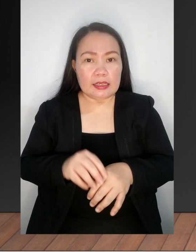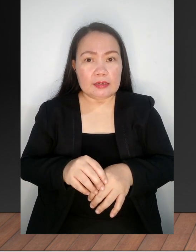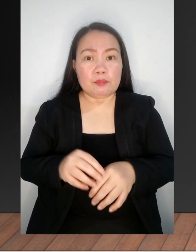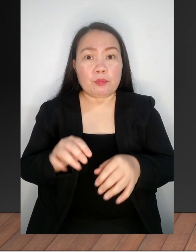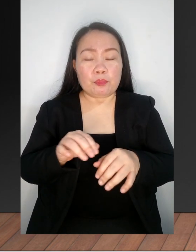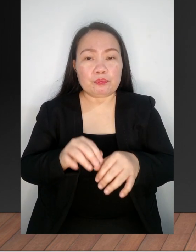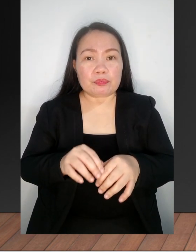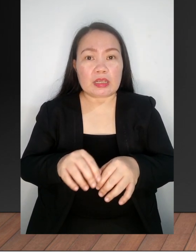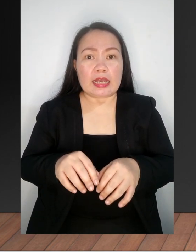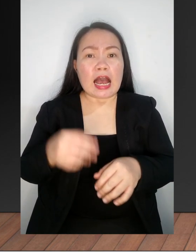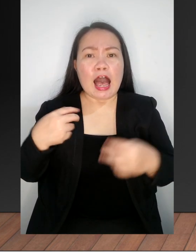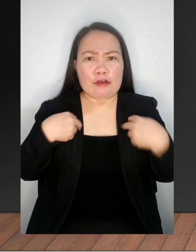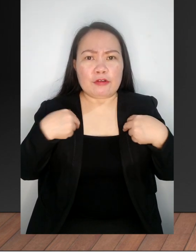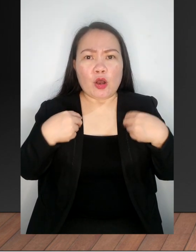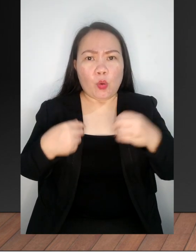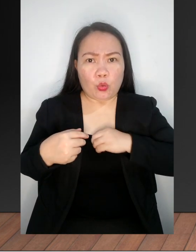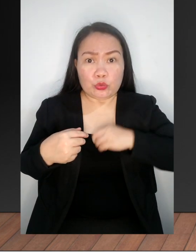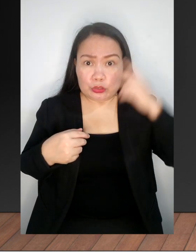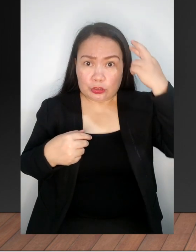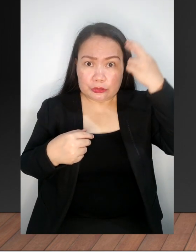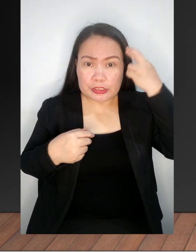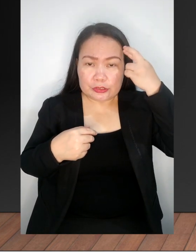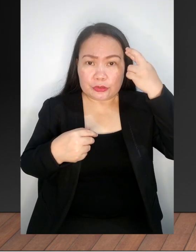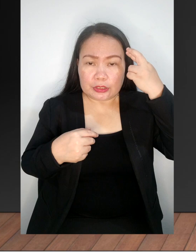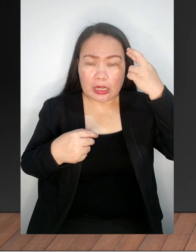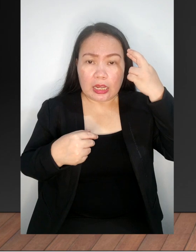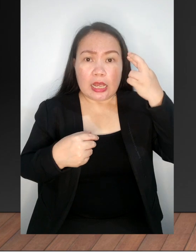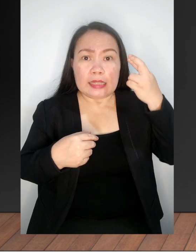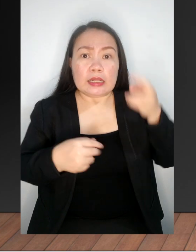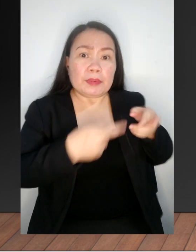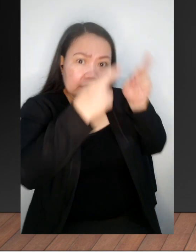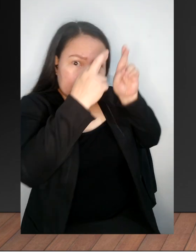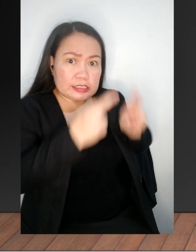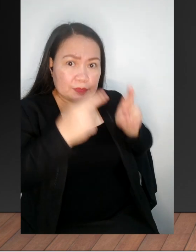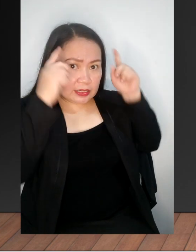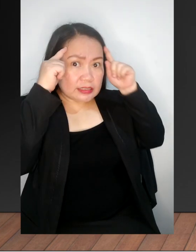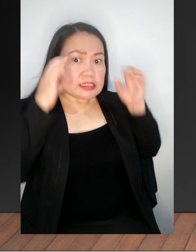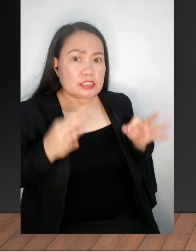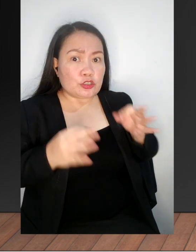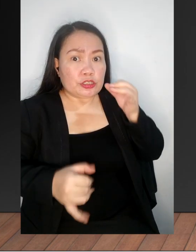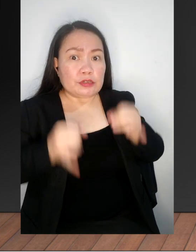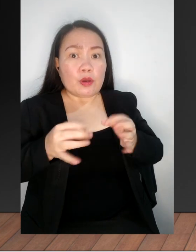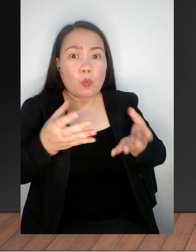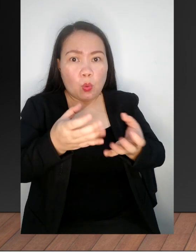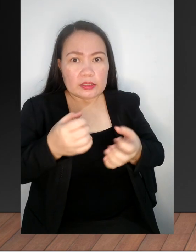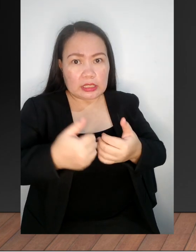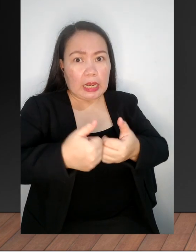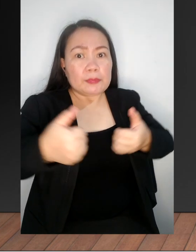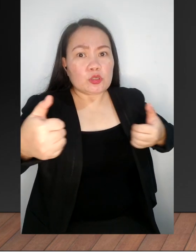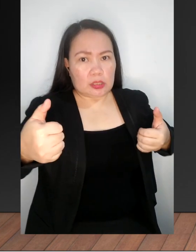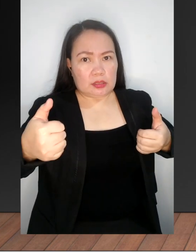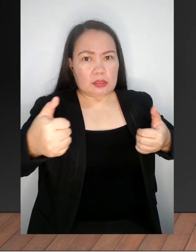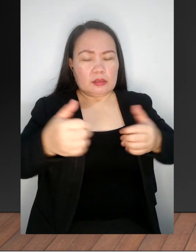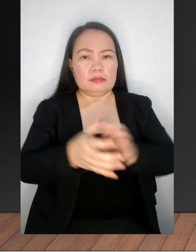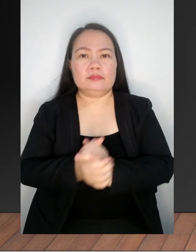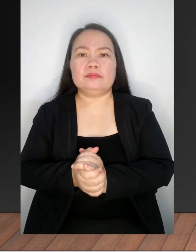It has its own reasons that we should only respect. Ibarra comes with Dr Giants Both Champlin Stop child